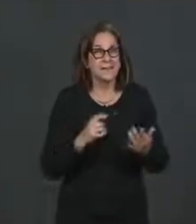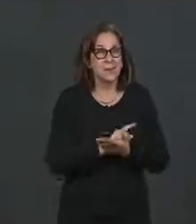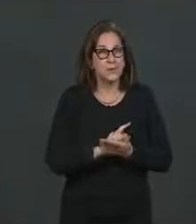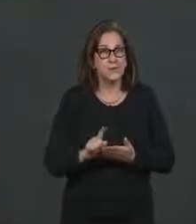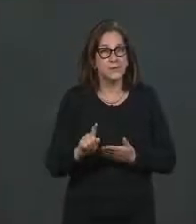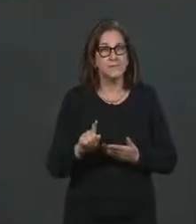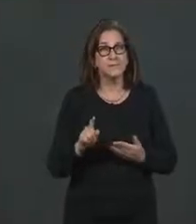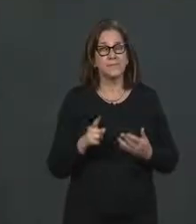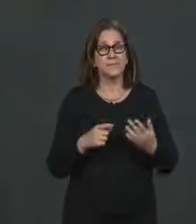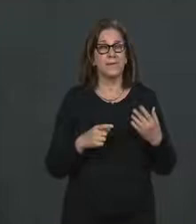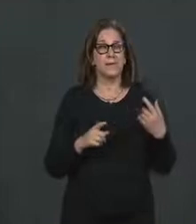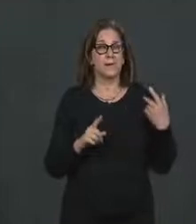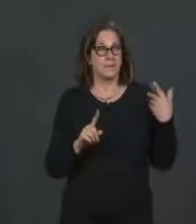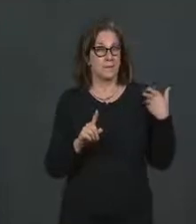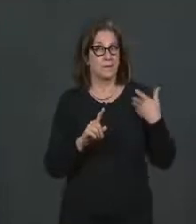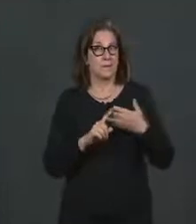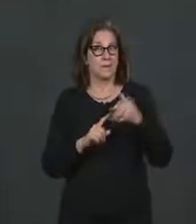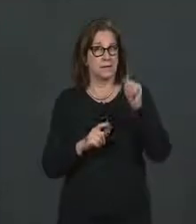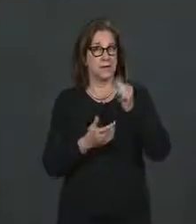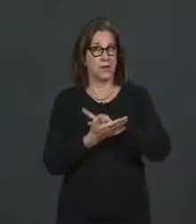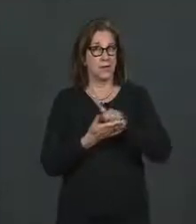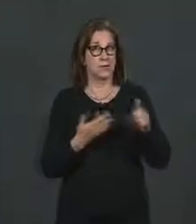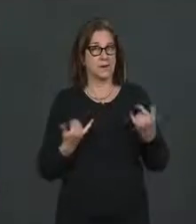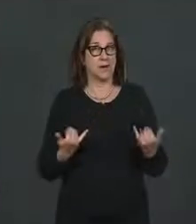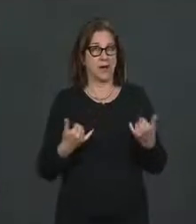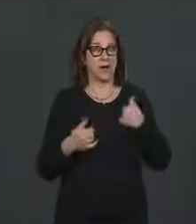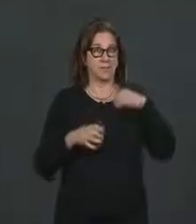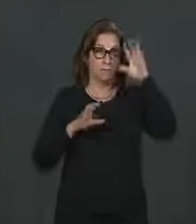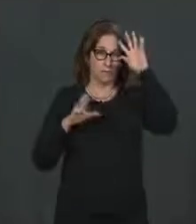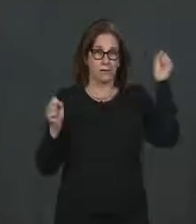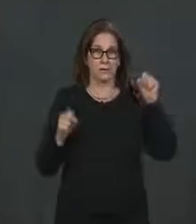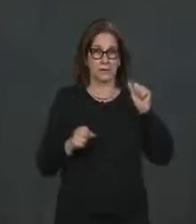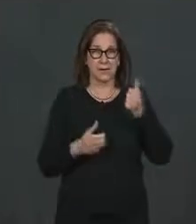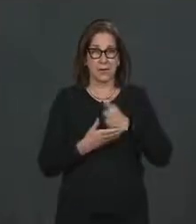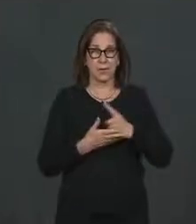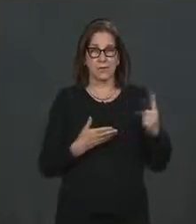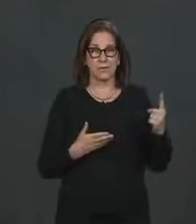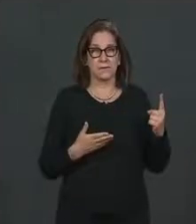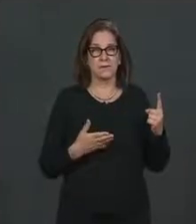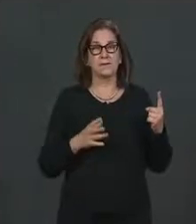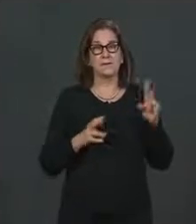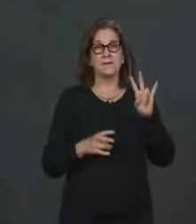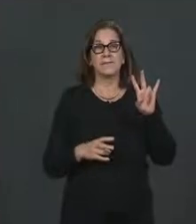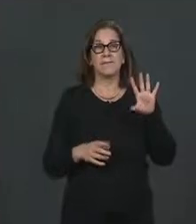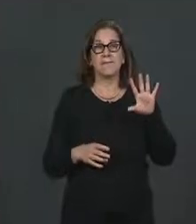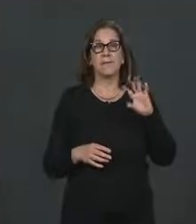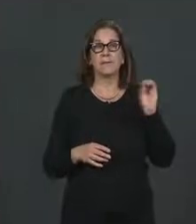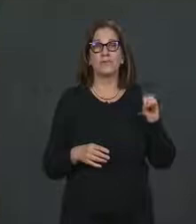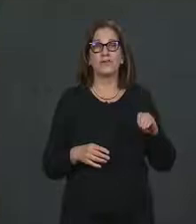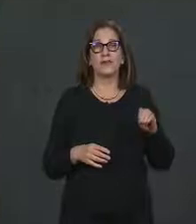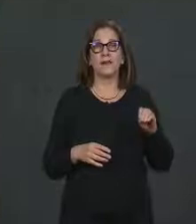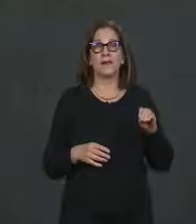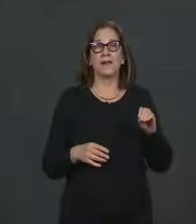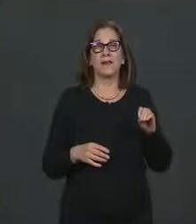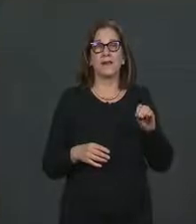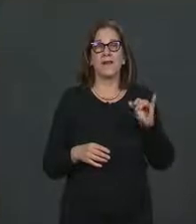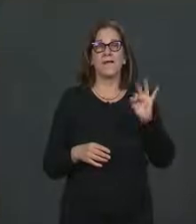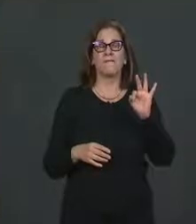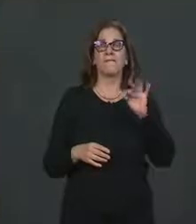nearly 75% of Americans over the age of 65 getting at least one vaccination